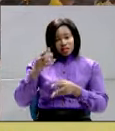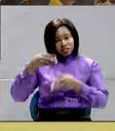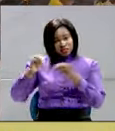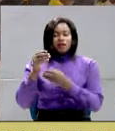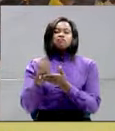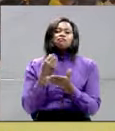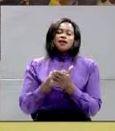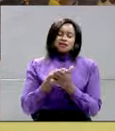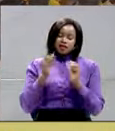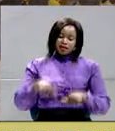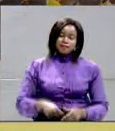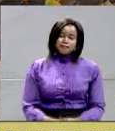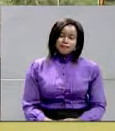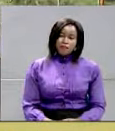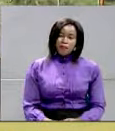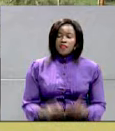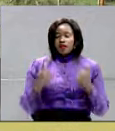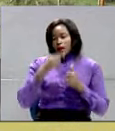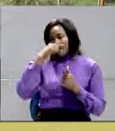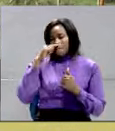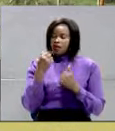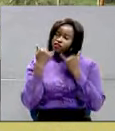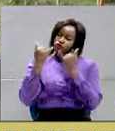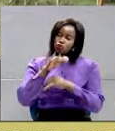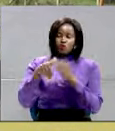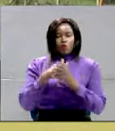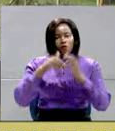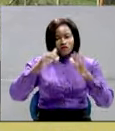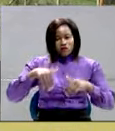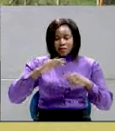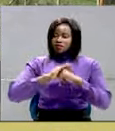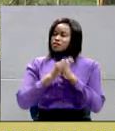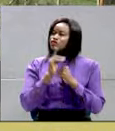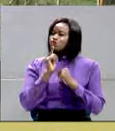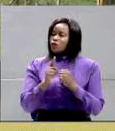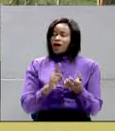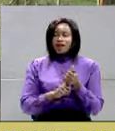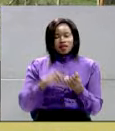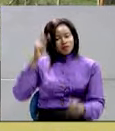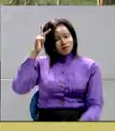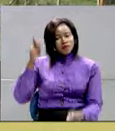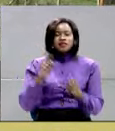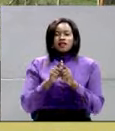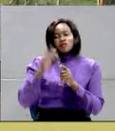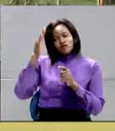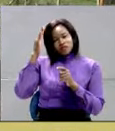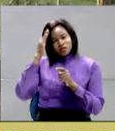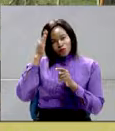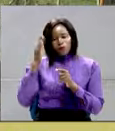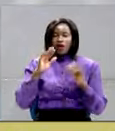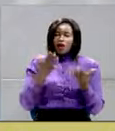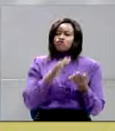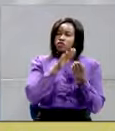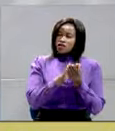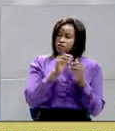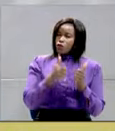The president emphasized to maize farmers to ensure that they have the knowledge and proper storage facilities for maize to ensure